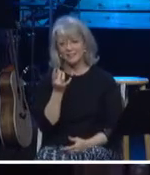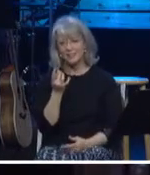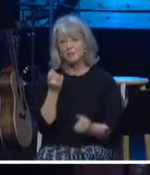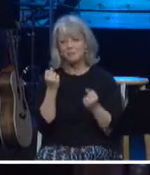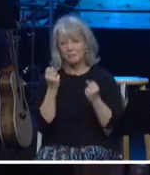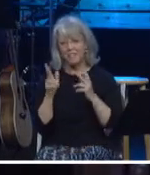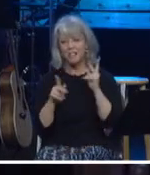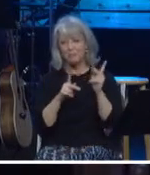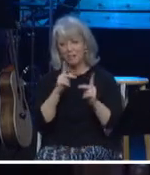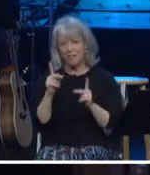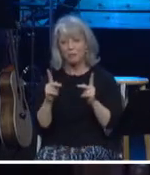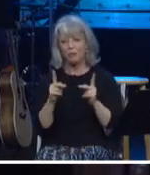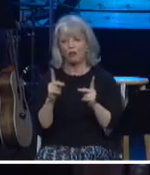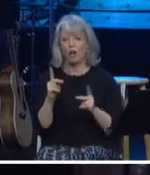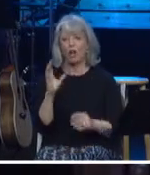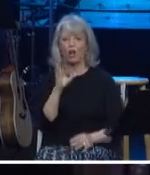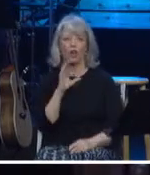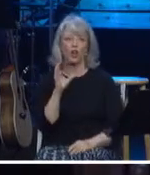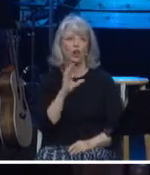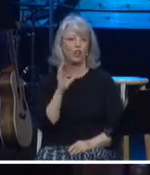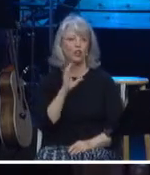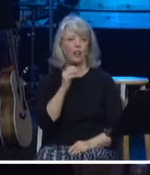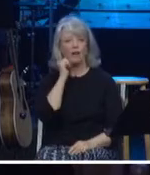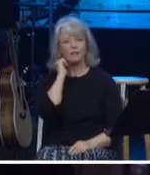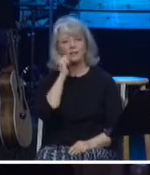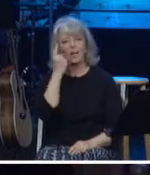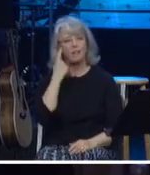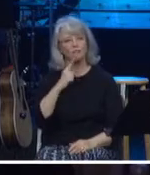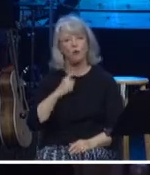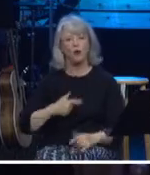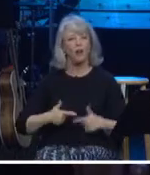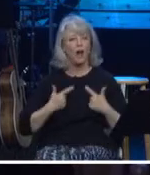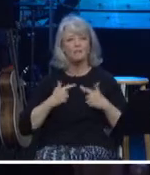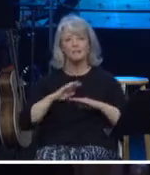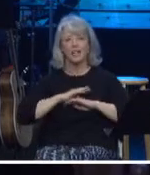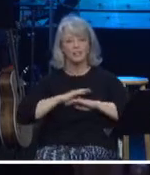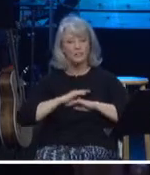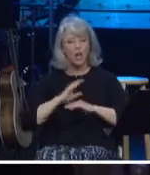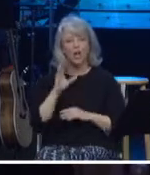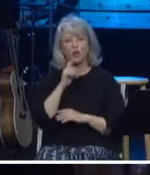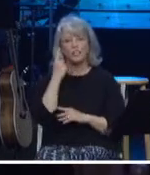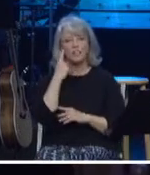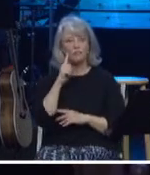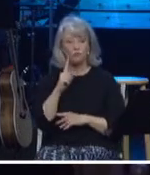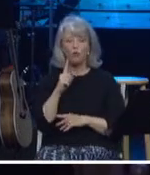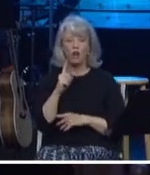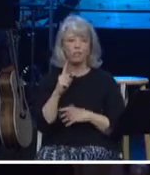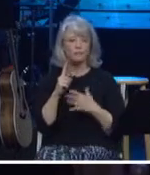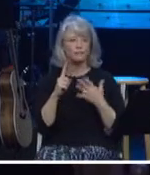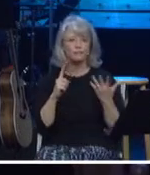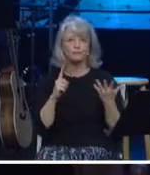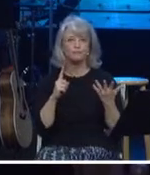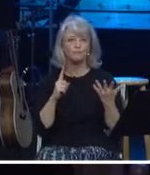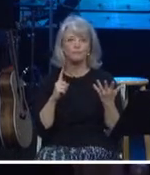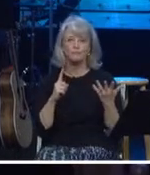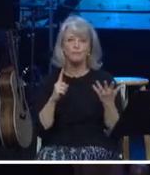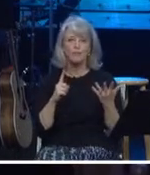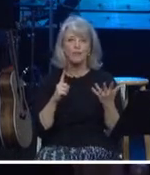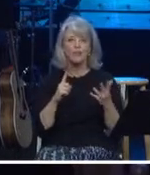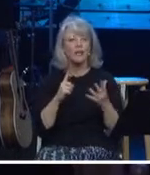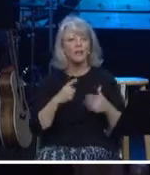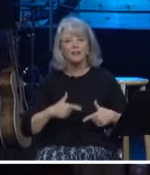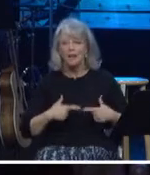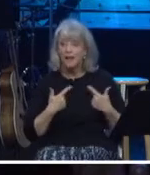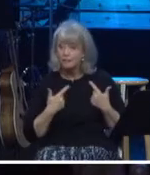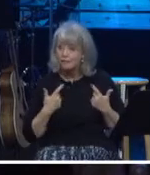many folks who spend their days searching for satisfaction, don't they? Everything they do, they're searching for satisfaction. They're searching for